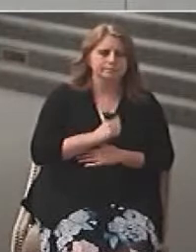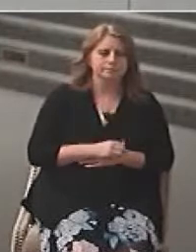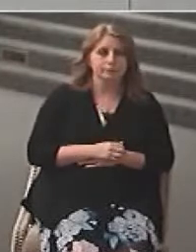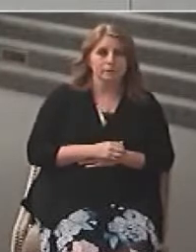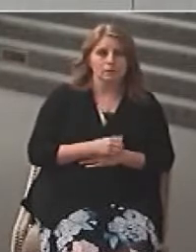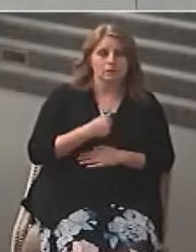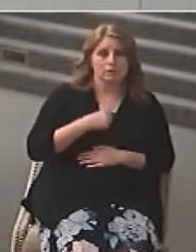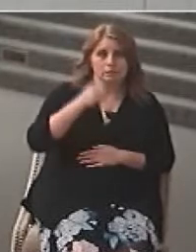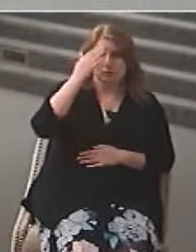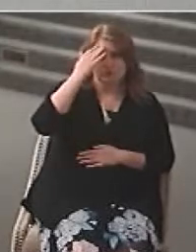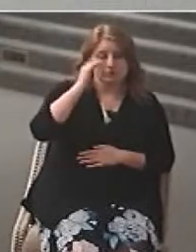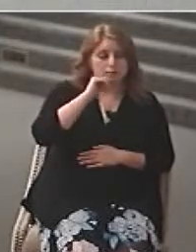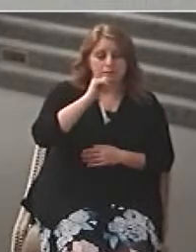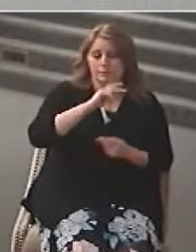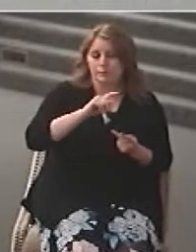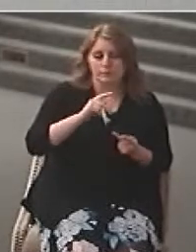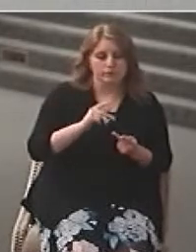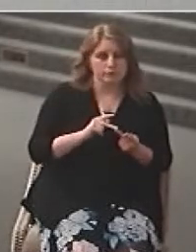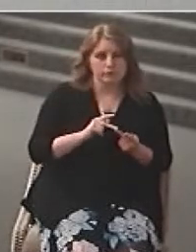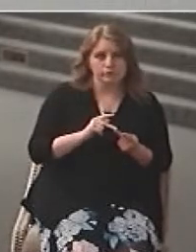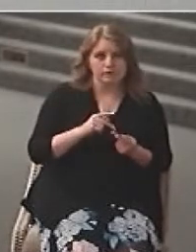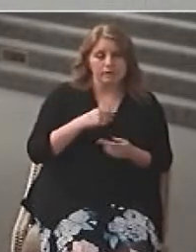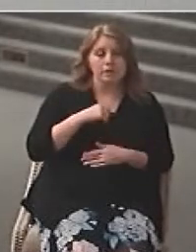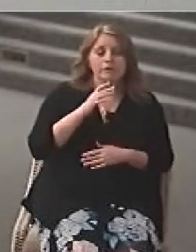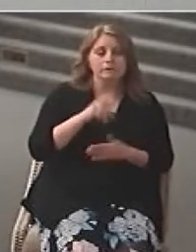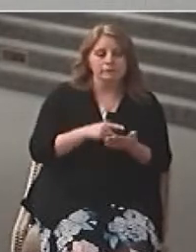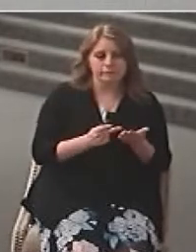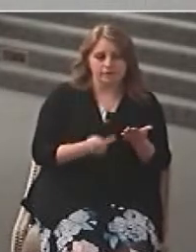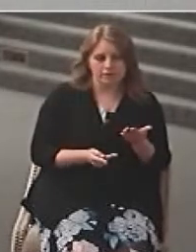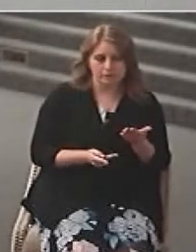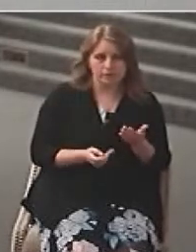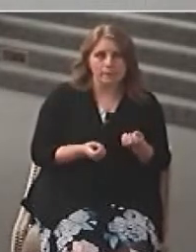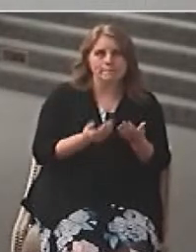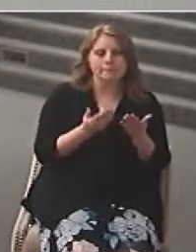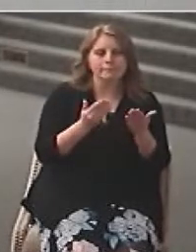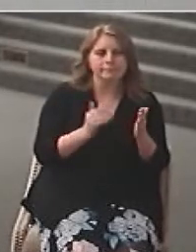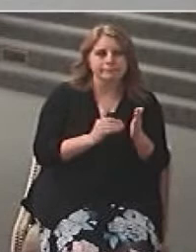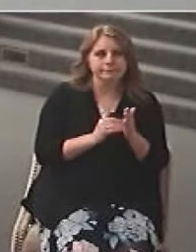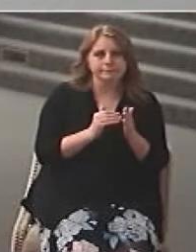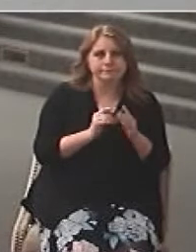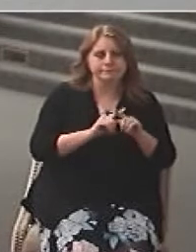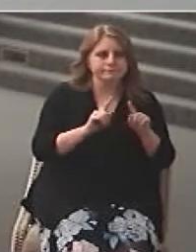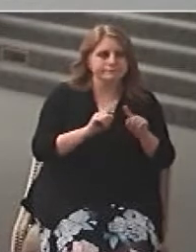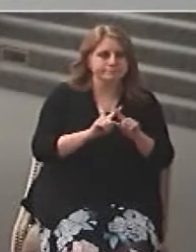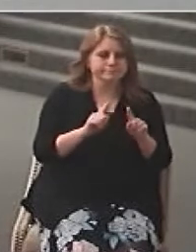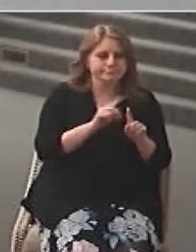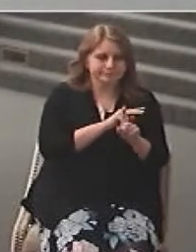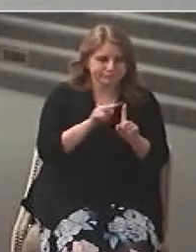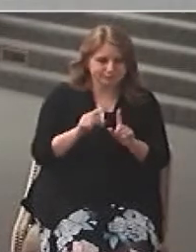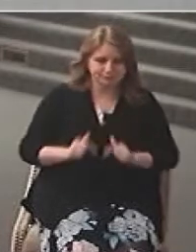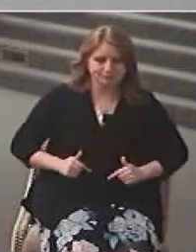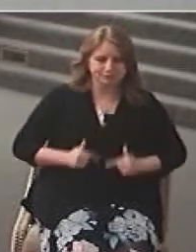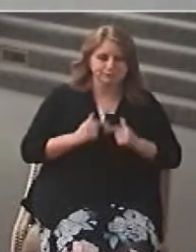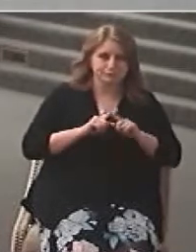not going to be perfect at it. I know that I'm going to fail in many areas and many aspects of life, but I want to give my